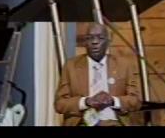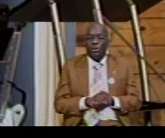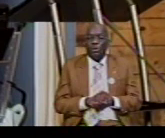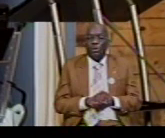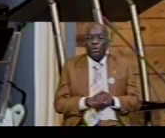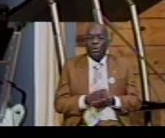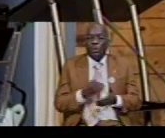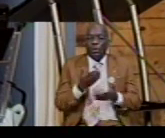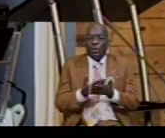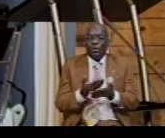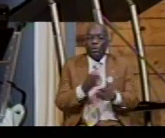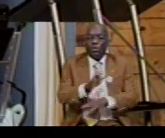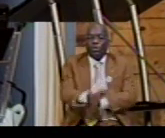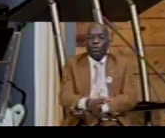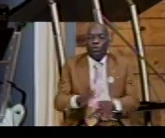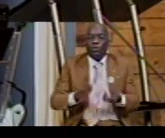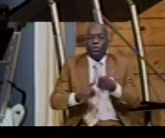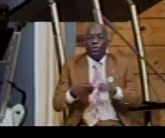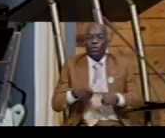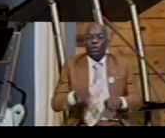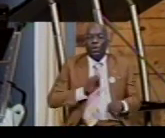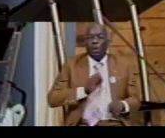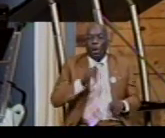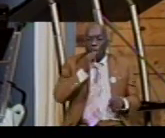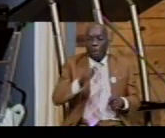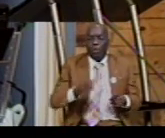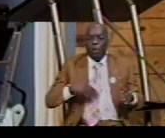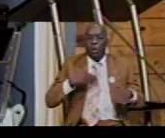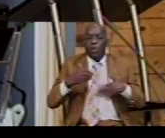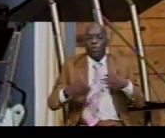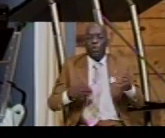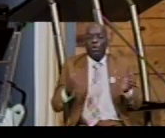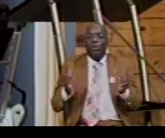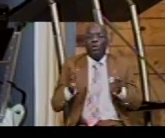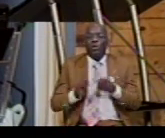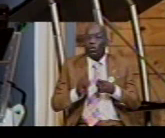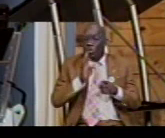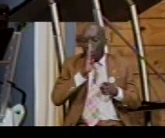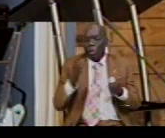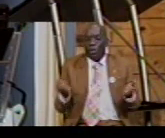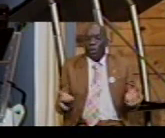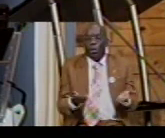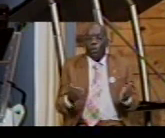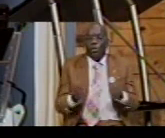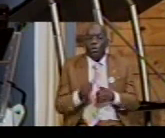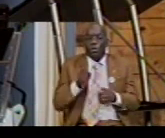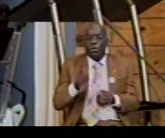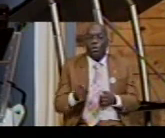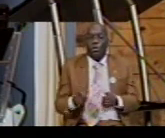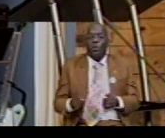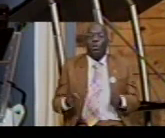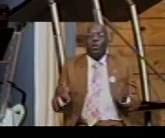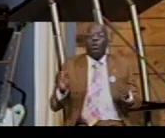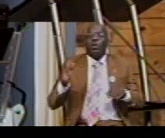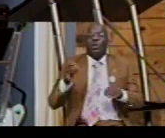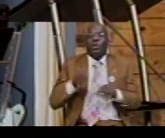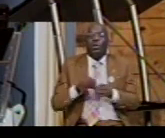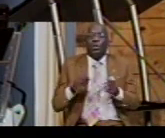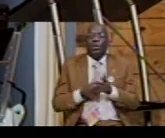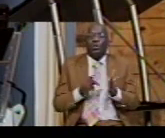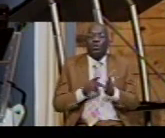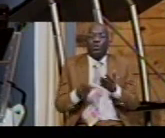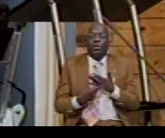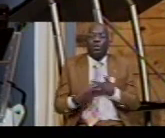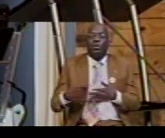you again tonight for this global crusade with Dr. Kumuyi. And because of God's goodness, we're going to see